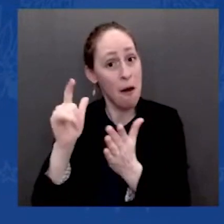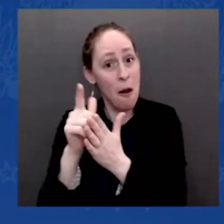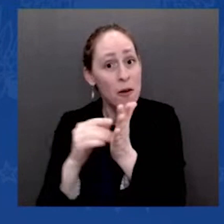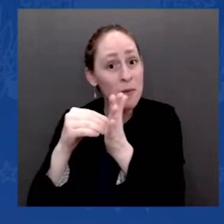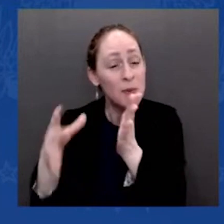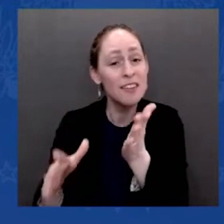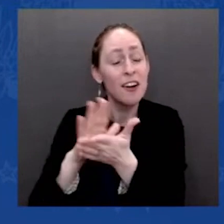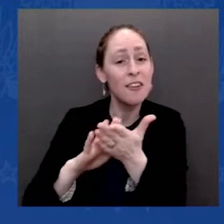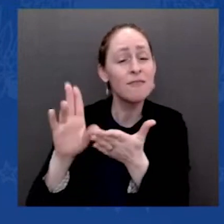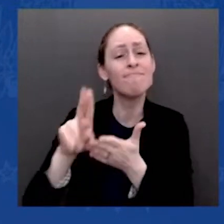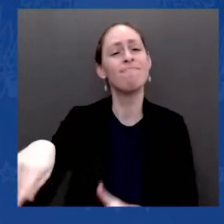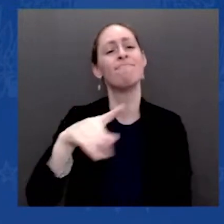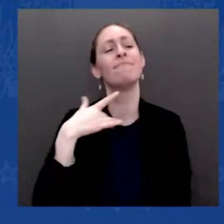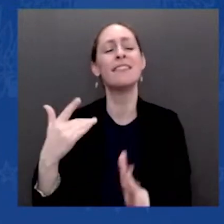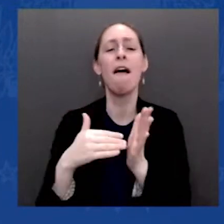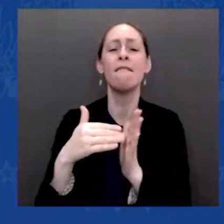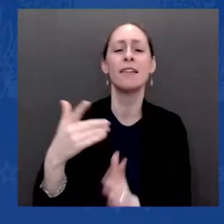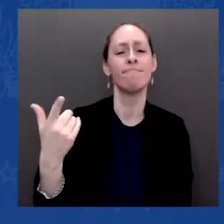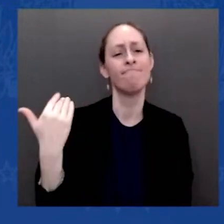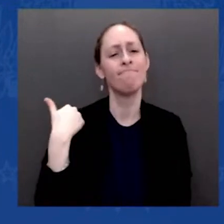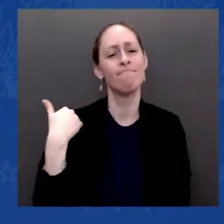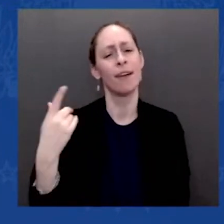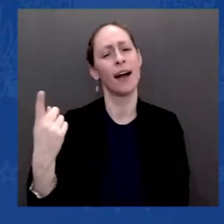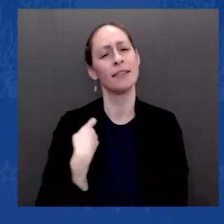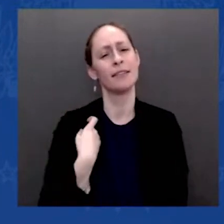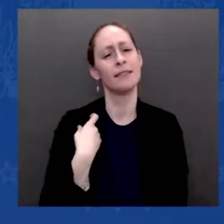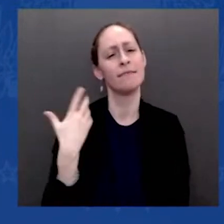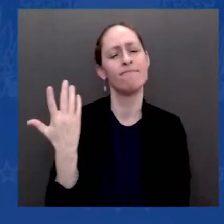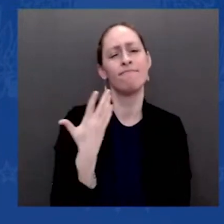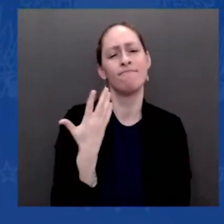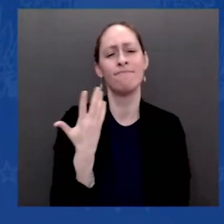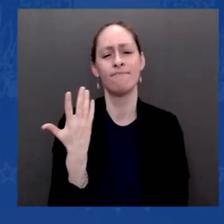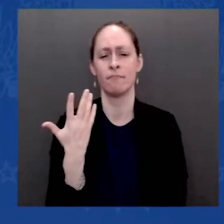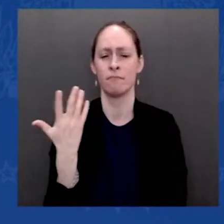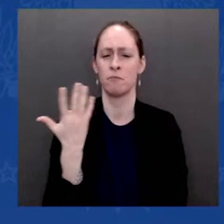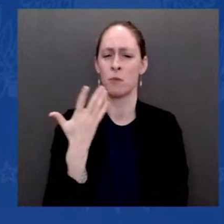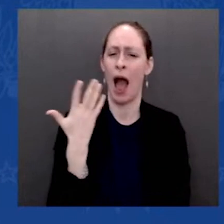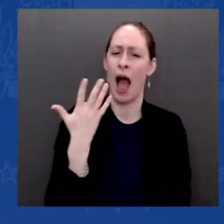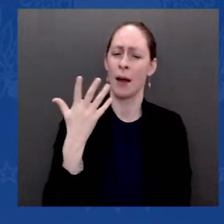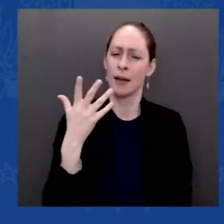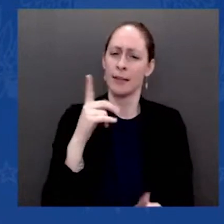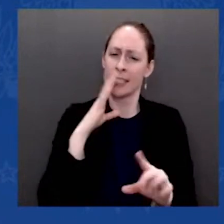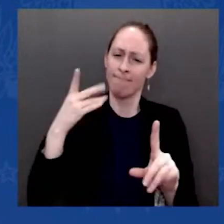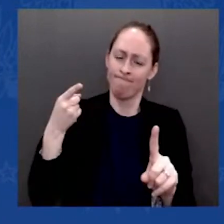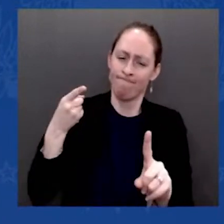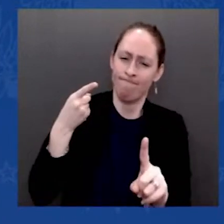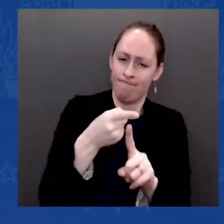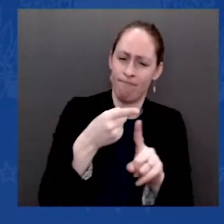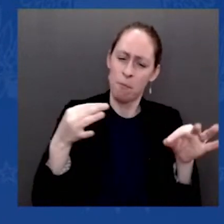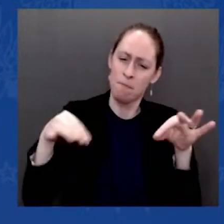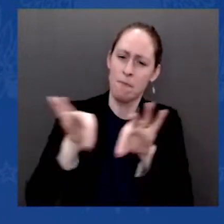what is it you find particularly meaningful about your job? What sort of gives you a thrill? And that's not such a tough question for me to